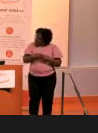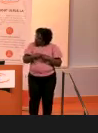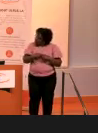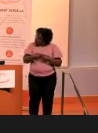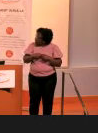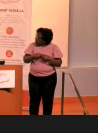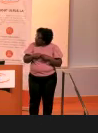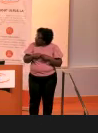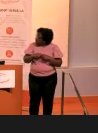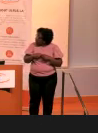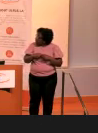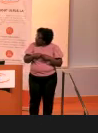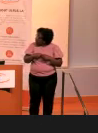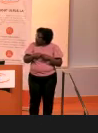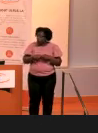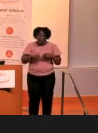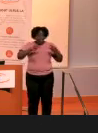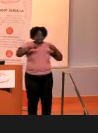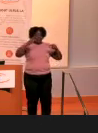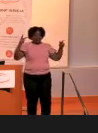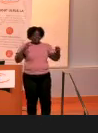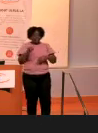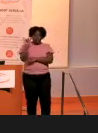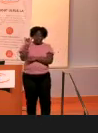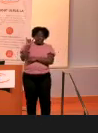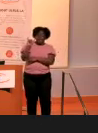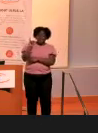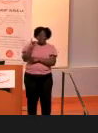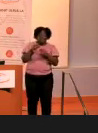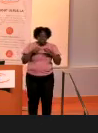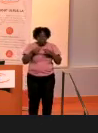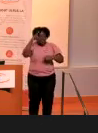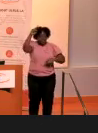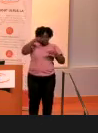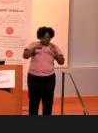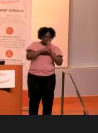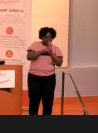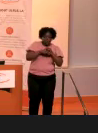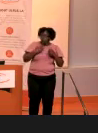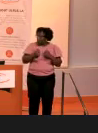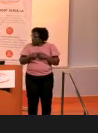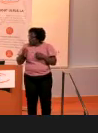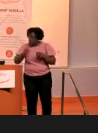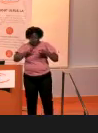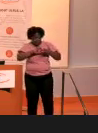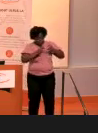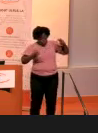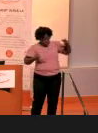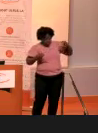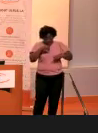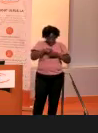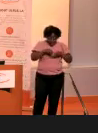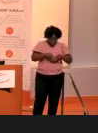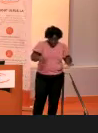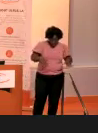is the DNA antibodies. They also become negative. This is the protein in the urine. And you can see